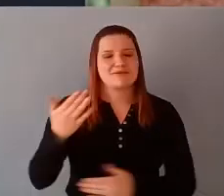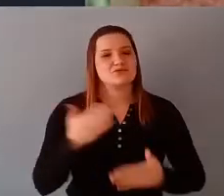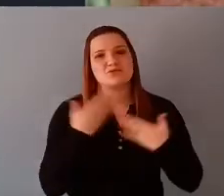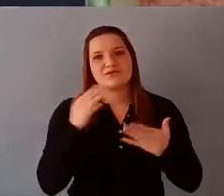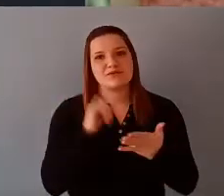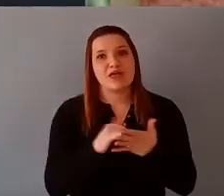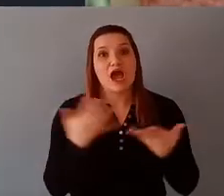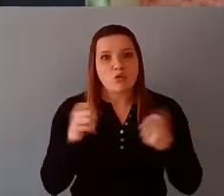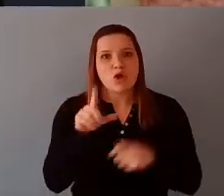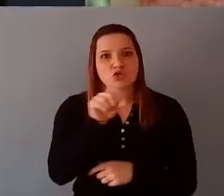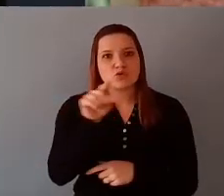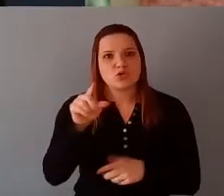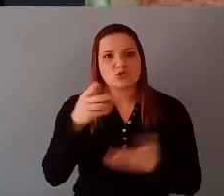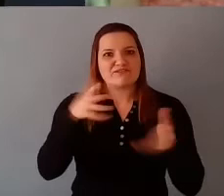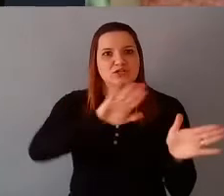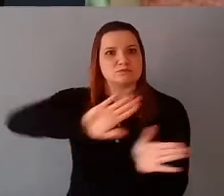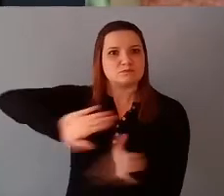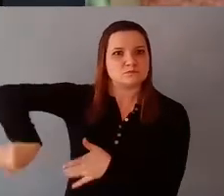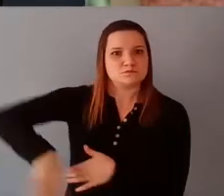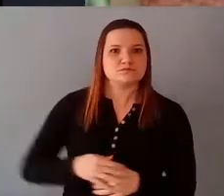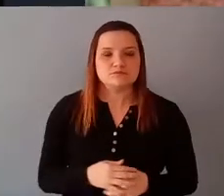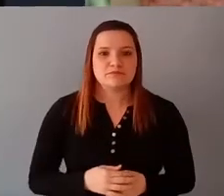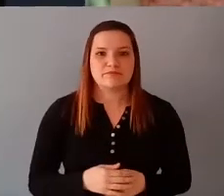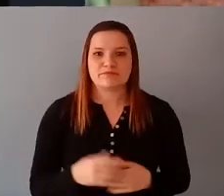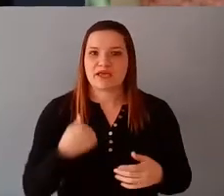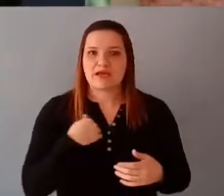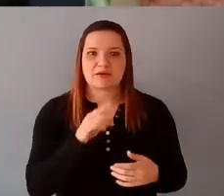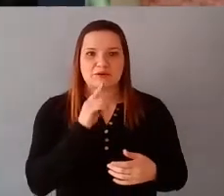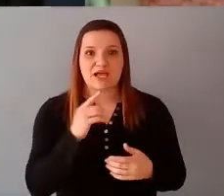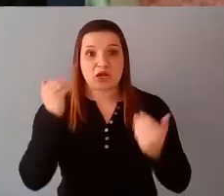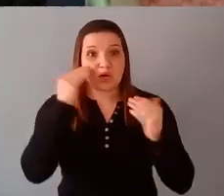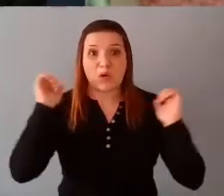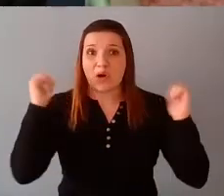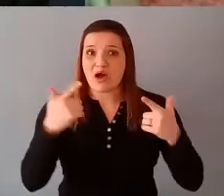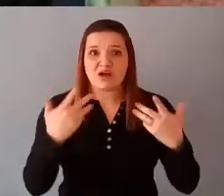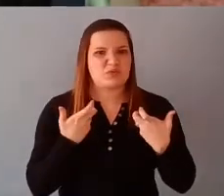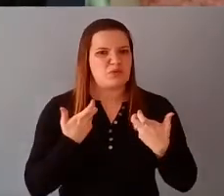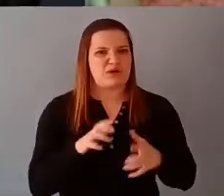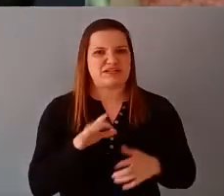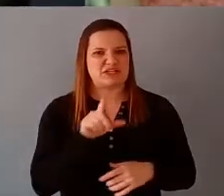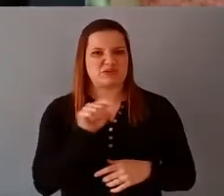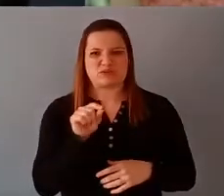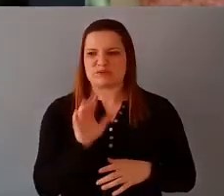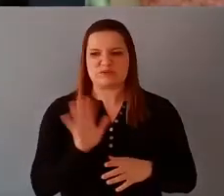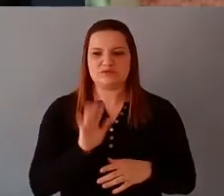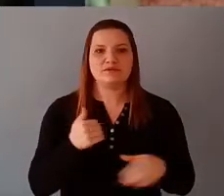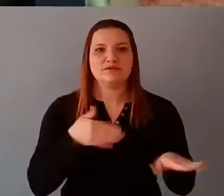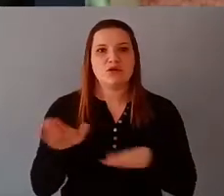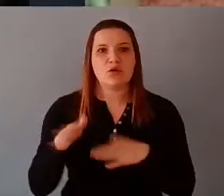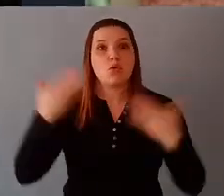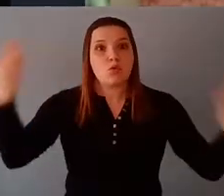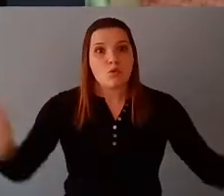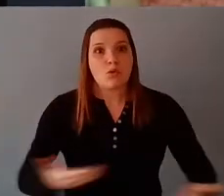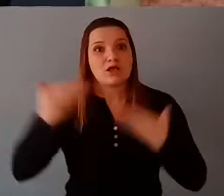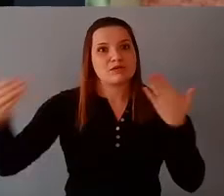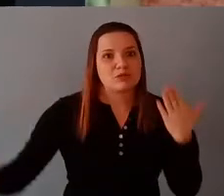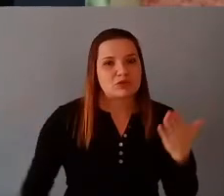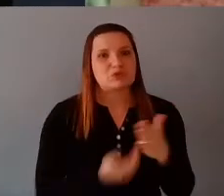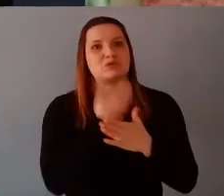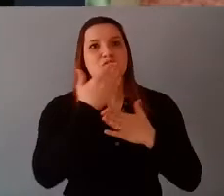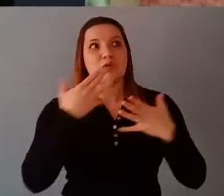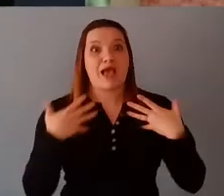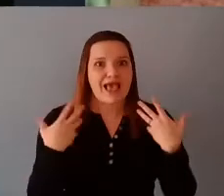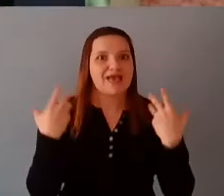want 2020 to go away as badly as everybody else, and welcome in a much healthier and